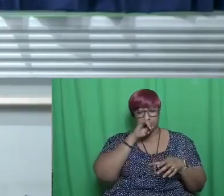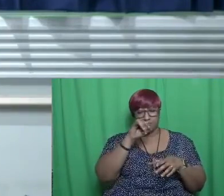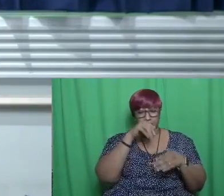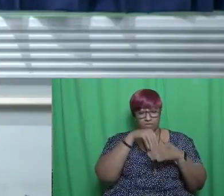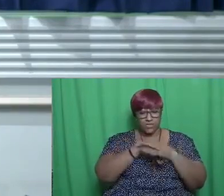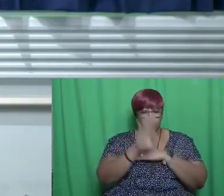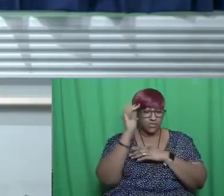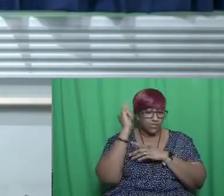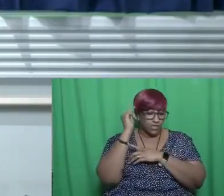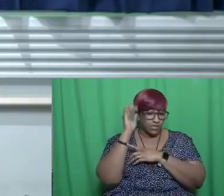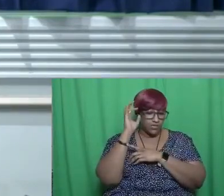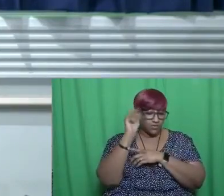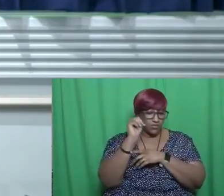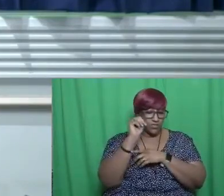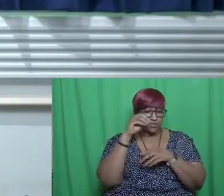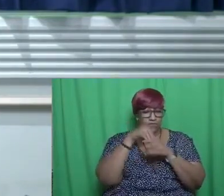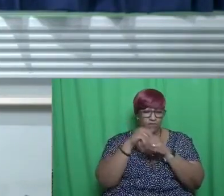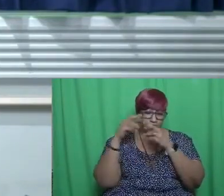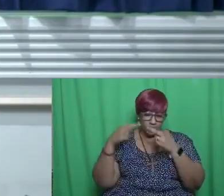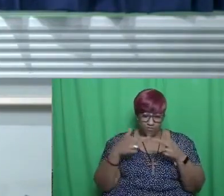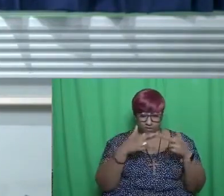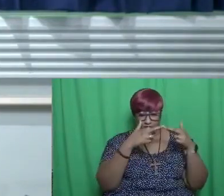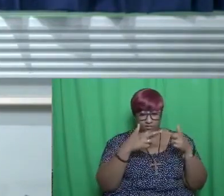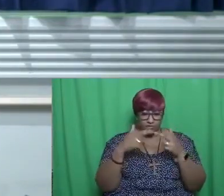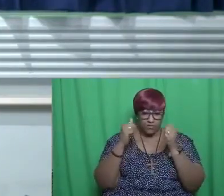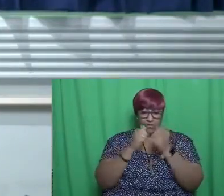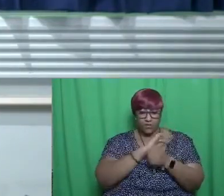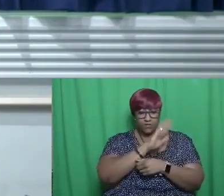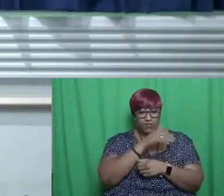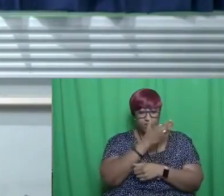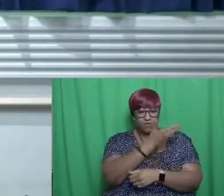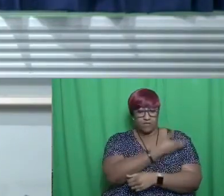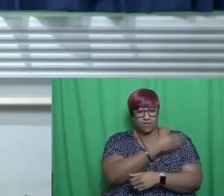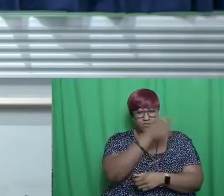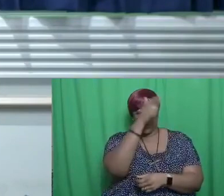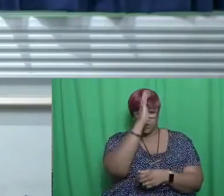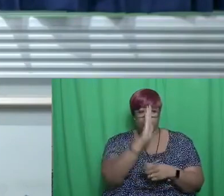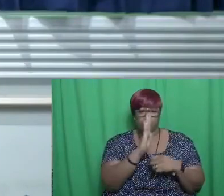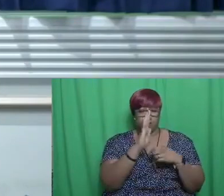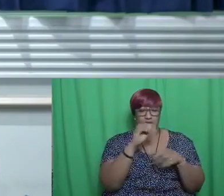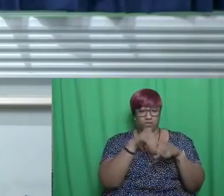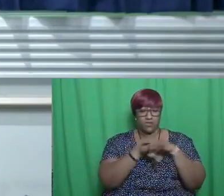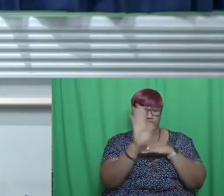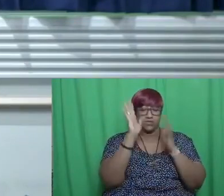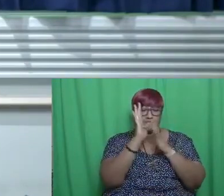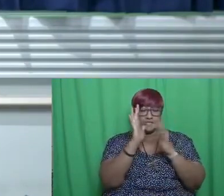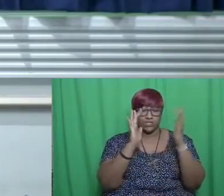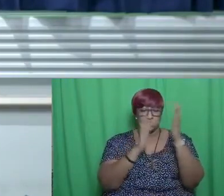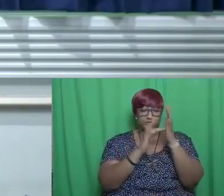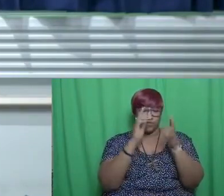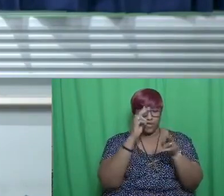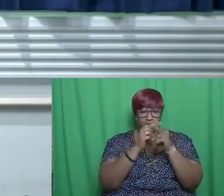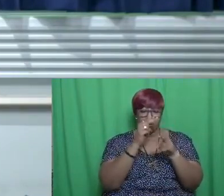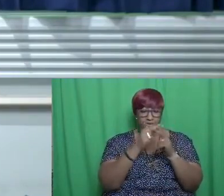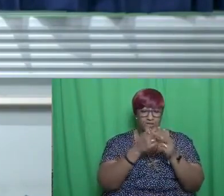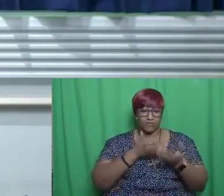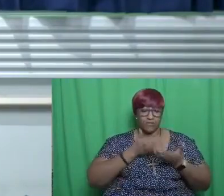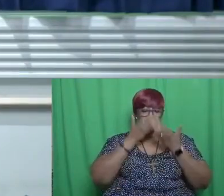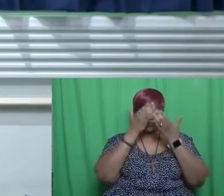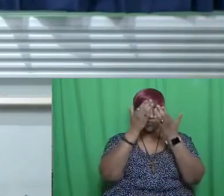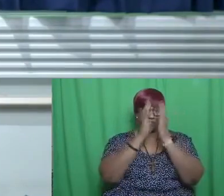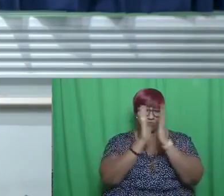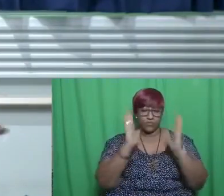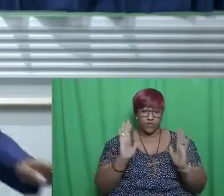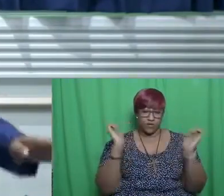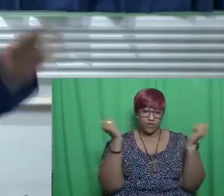in Jerusalem, in a relationship with you. In Jesus' name, we offer this prayer. Let